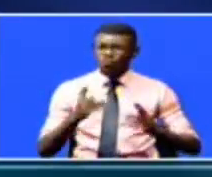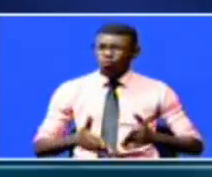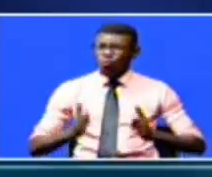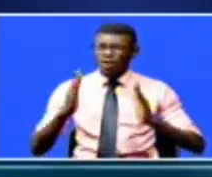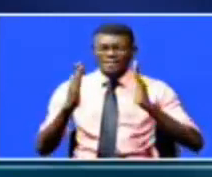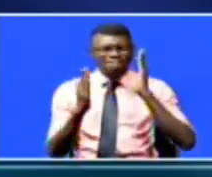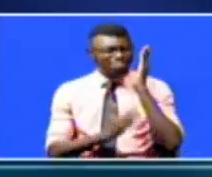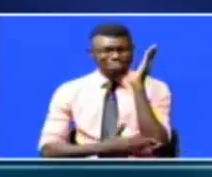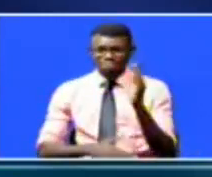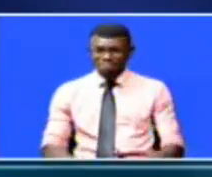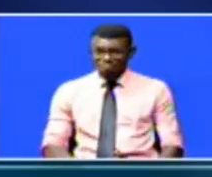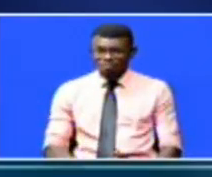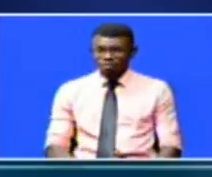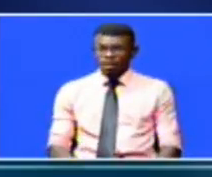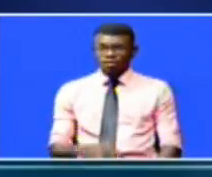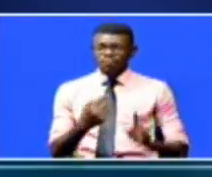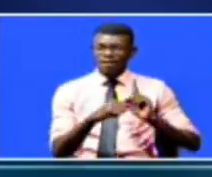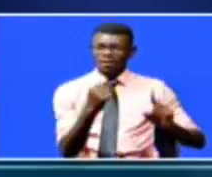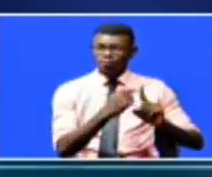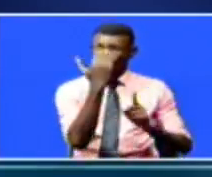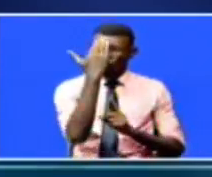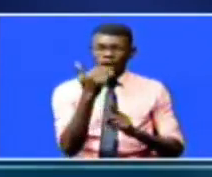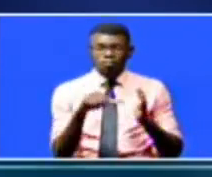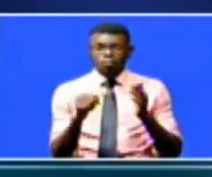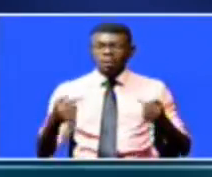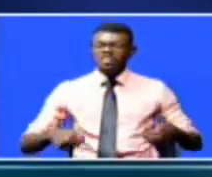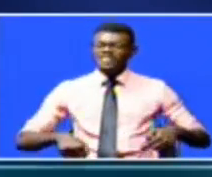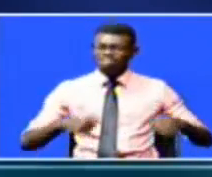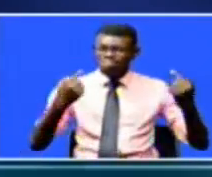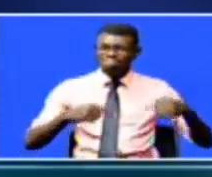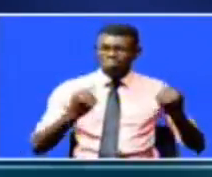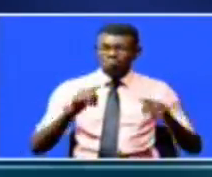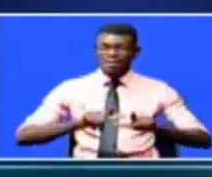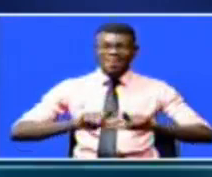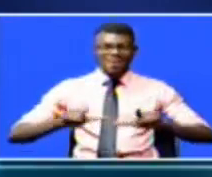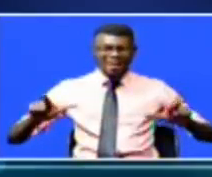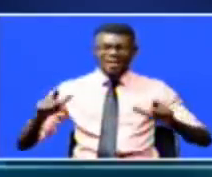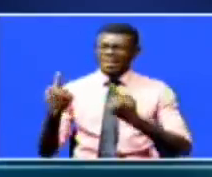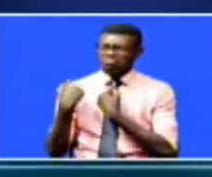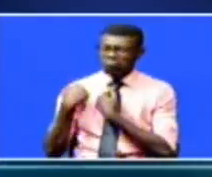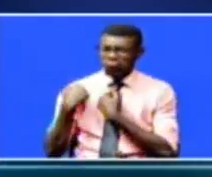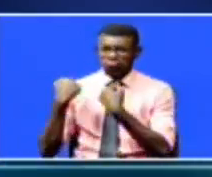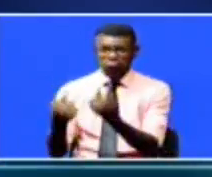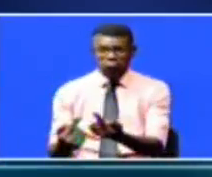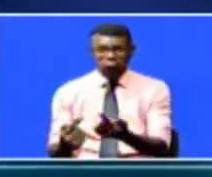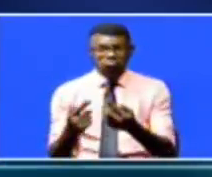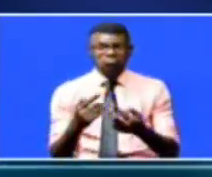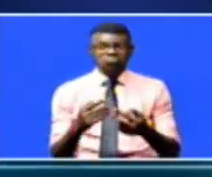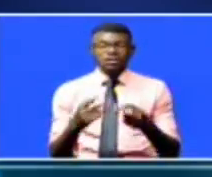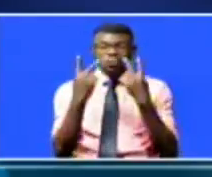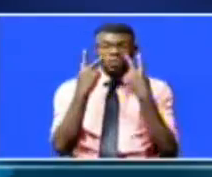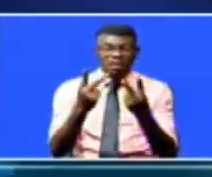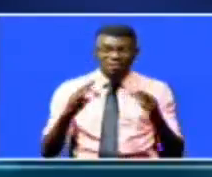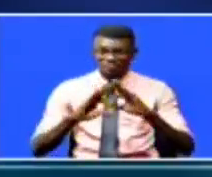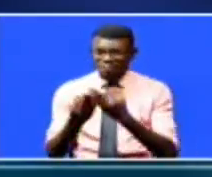According to area chief, the murder was linked to perennial land conflict. Kulingana na vile inaendelea, na vile tunajua hii familia, na